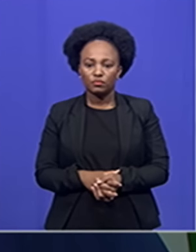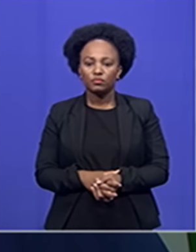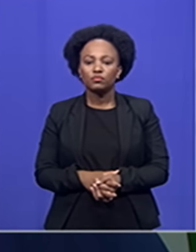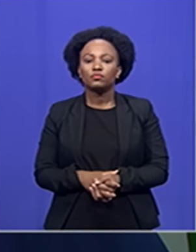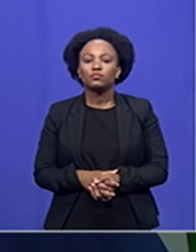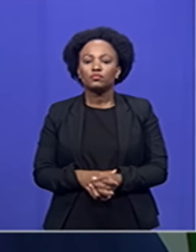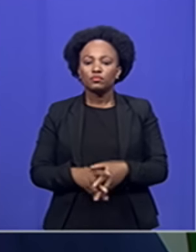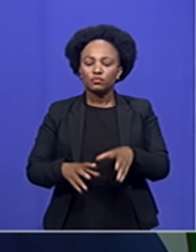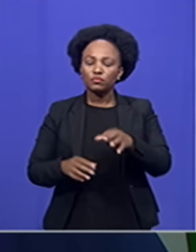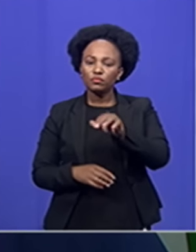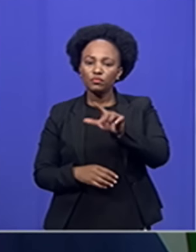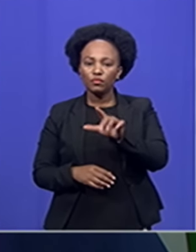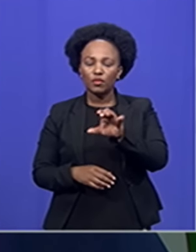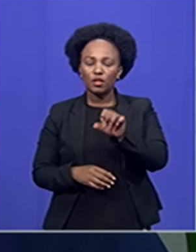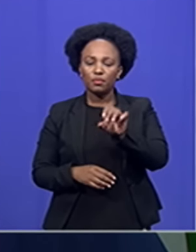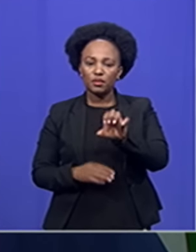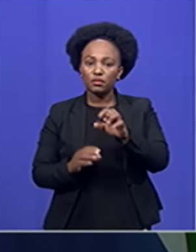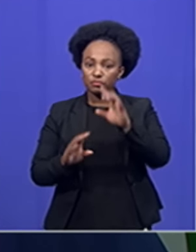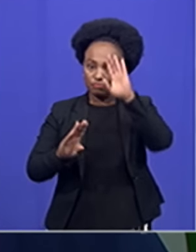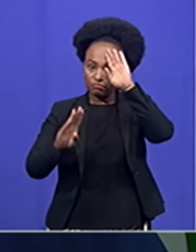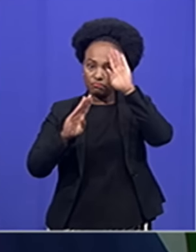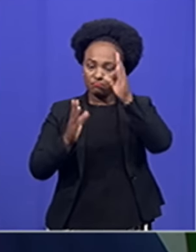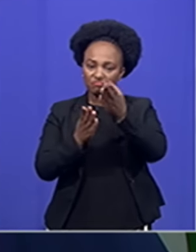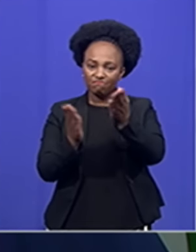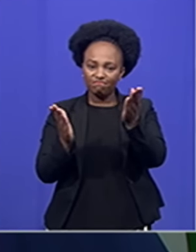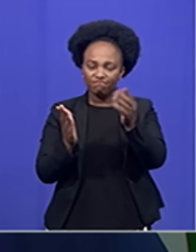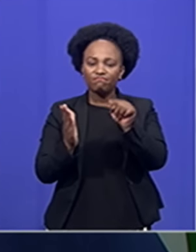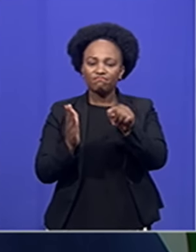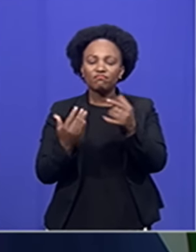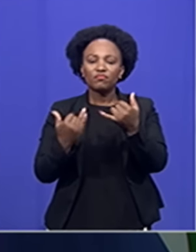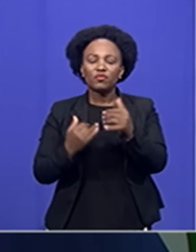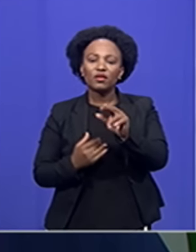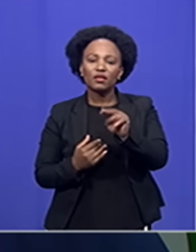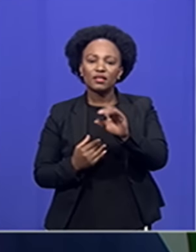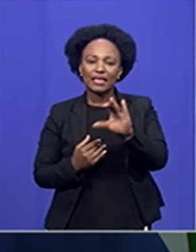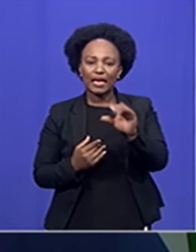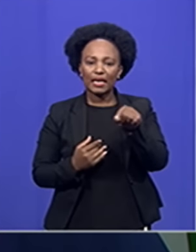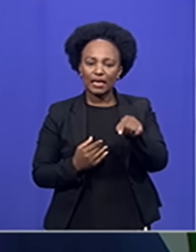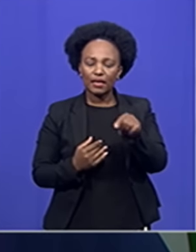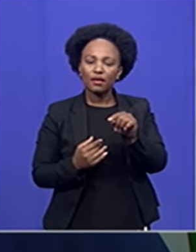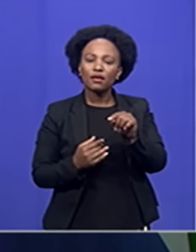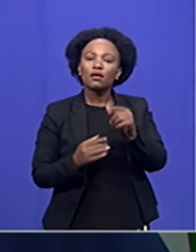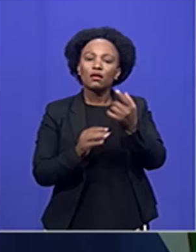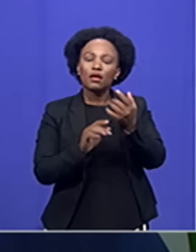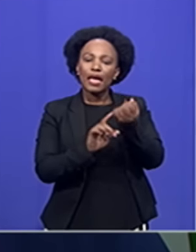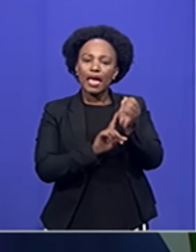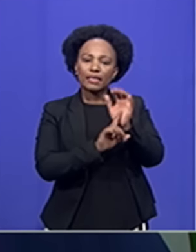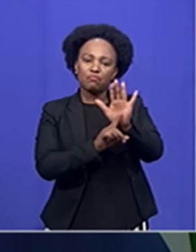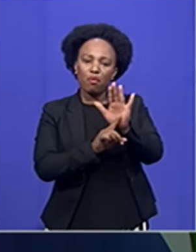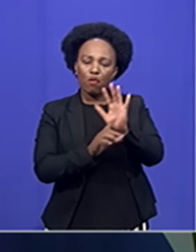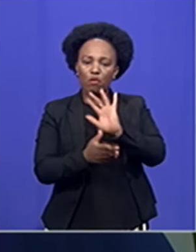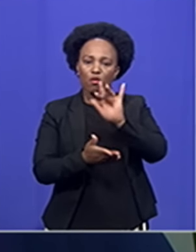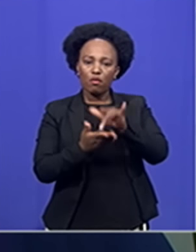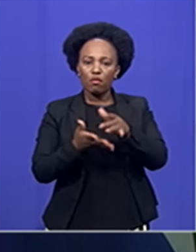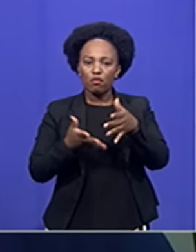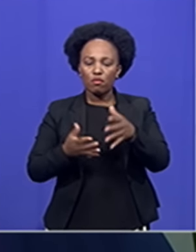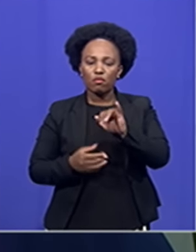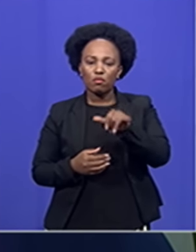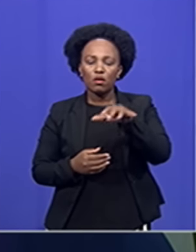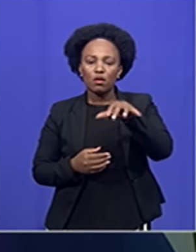Lebese e re ko go leboge ke be ke tamiše babogedi re le ka fa Nasrec Expo Center ka Johannesburg kopanong ya dinaga-maloko